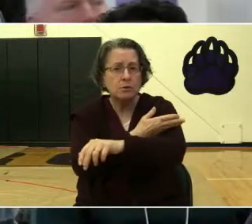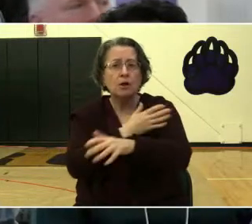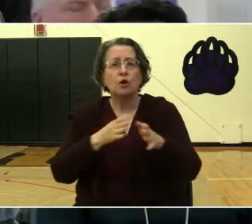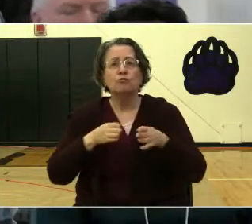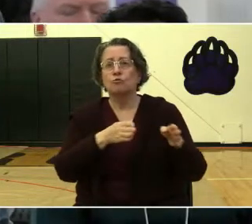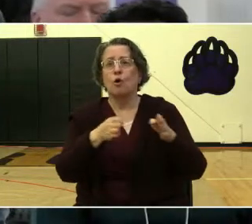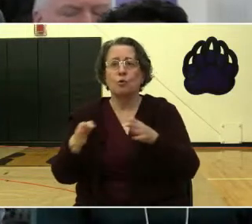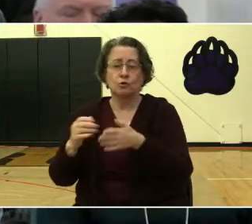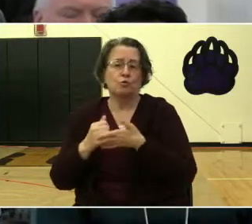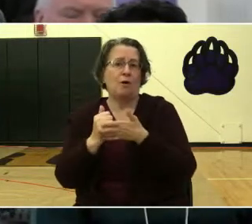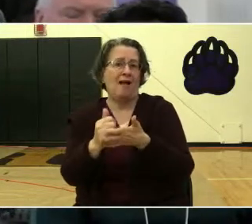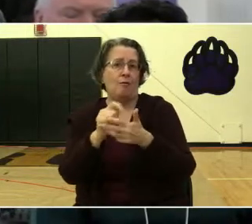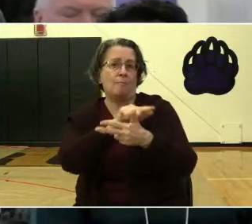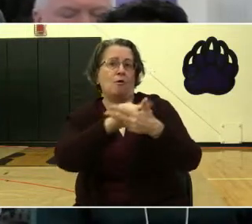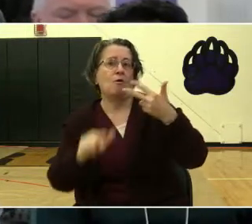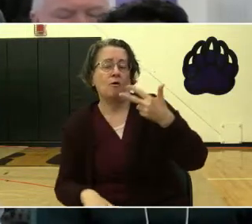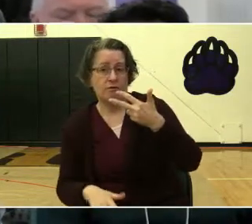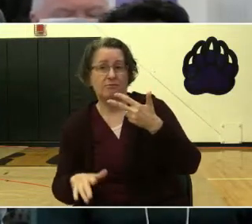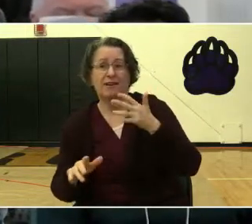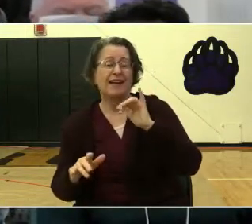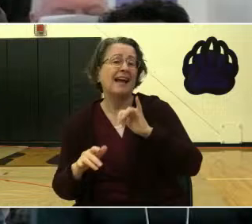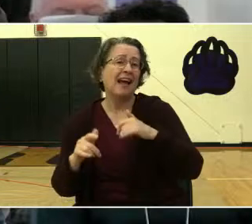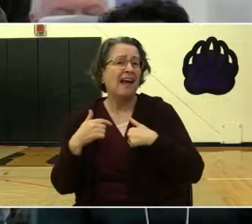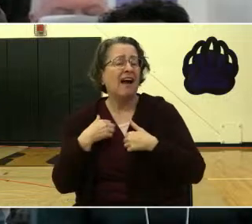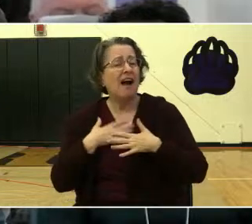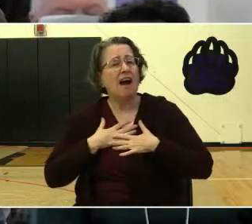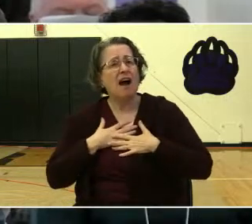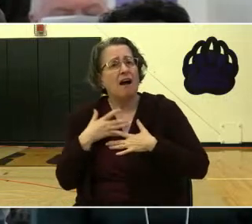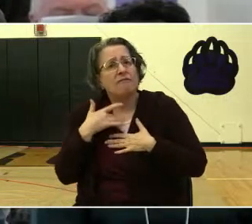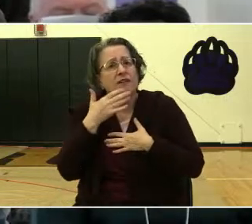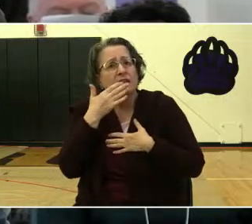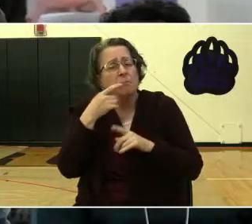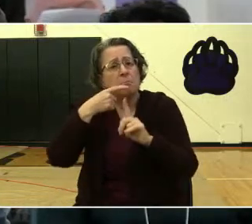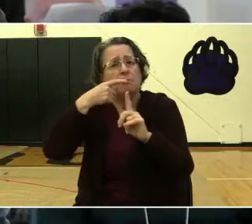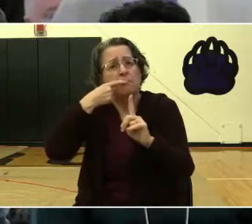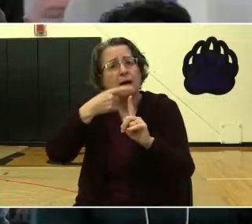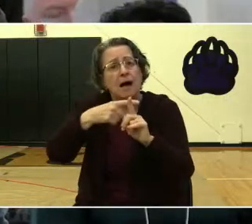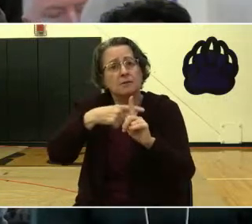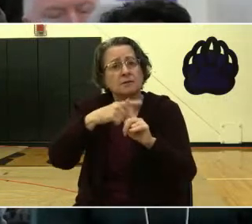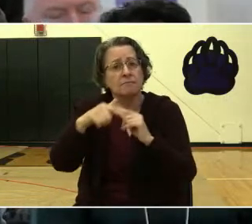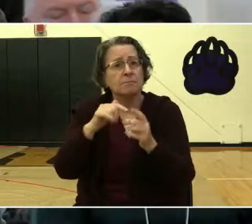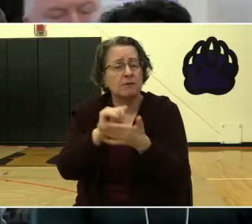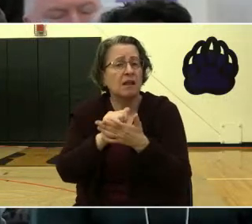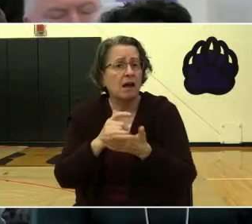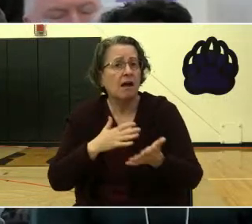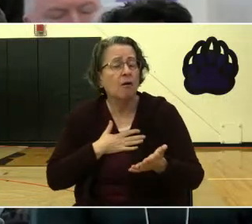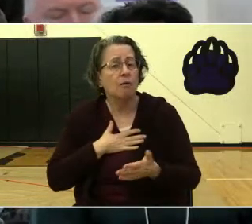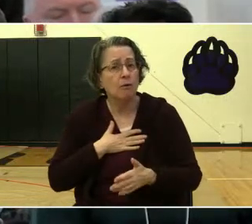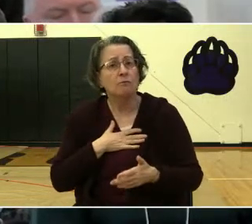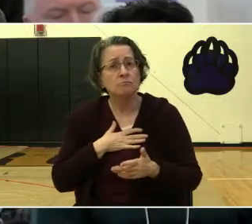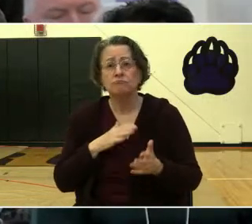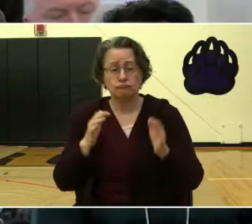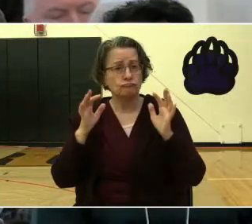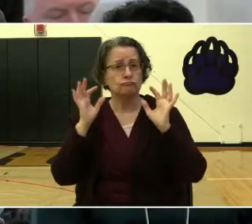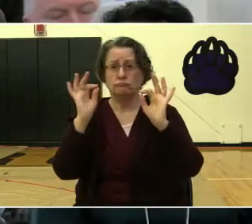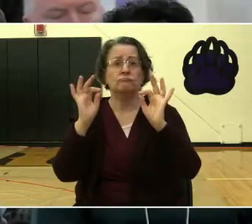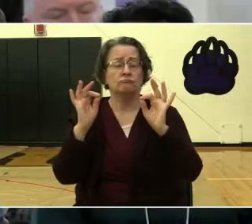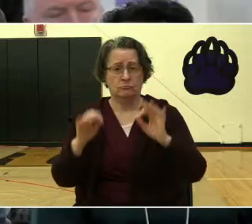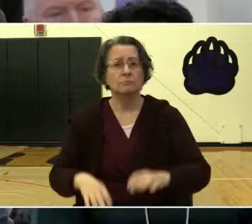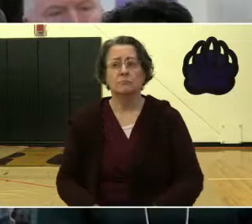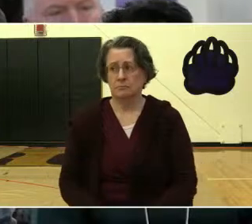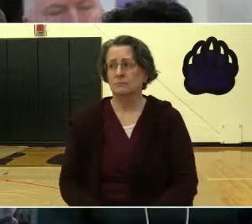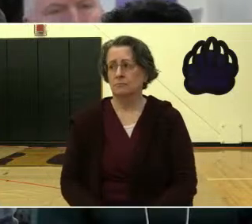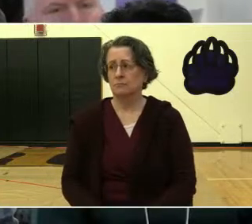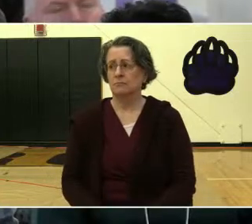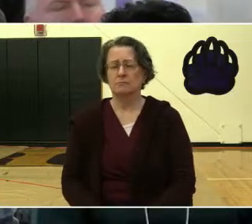is to me a hopeful thing and um I don't I don't see that we are going to um